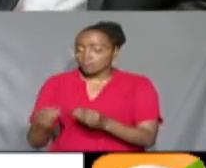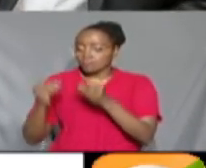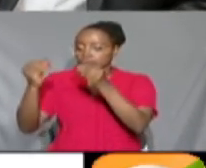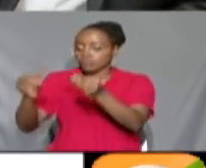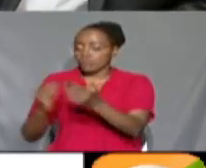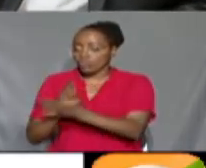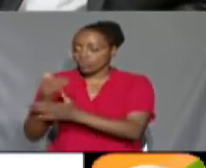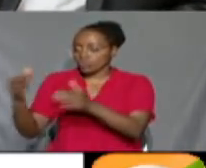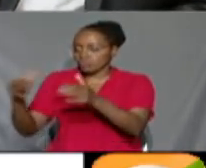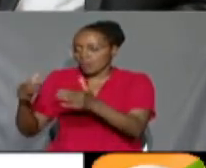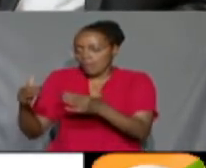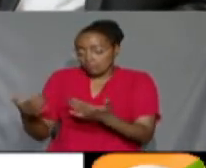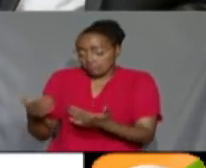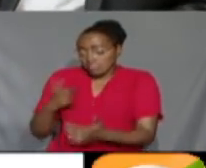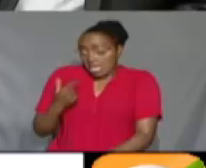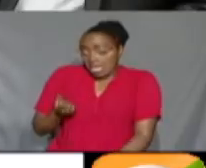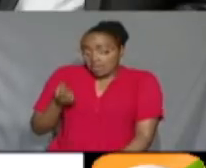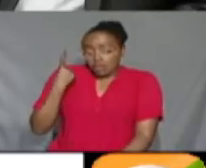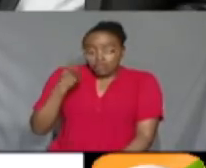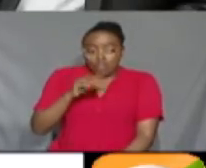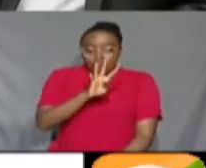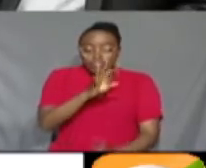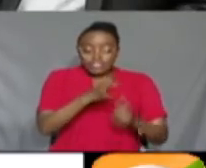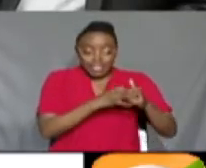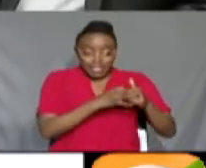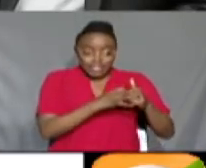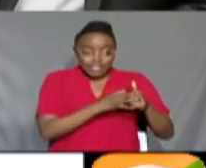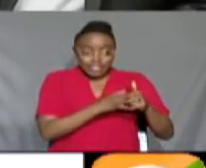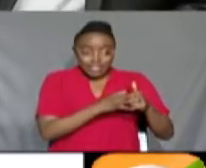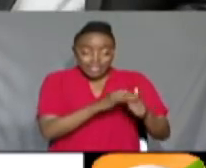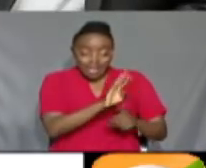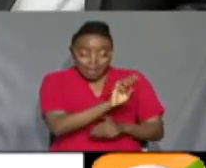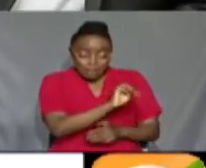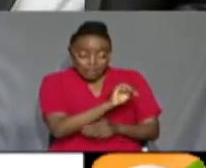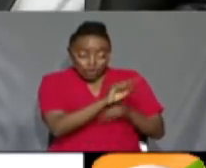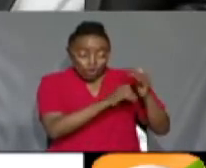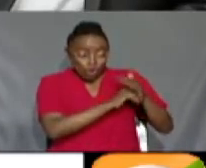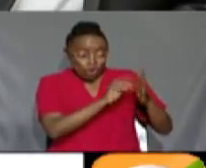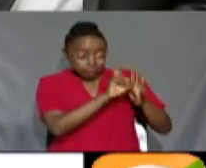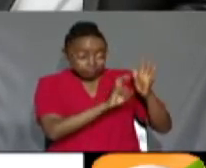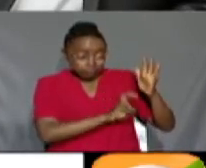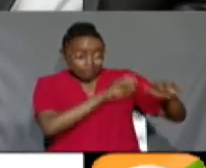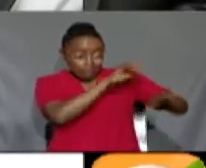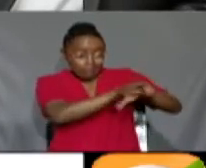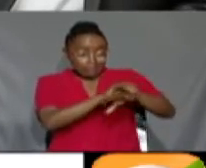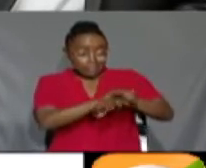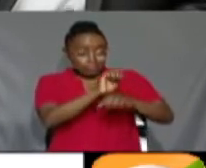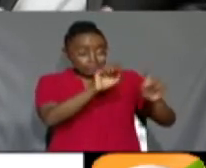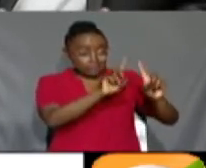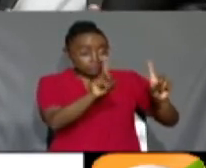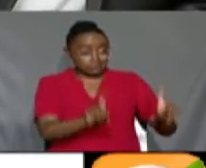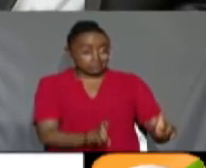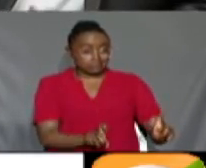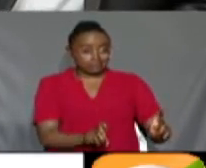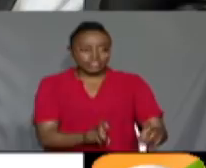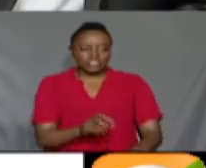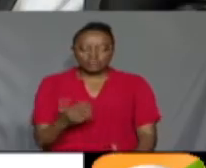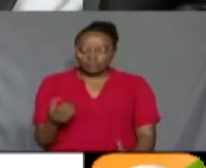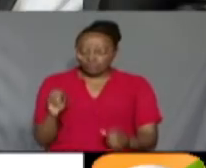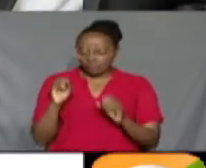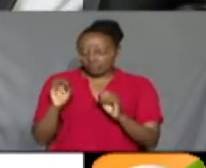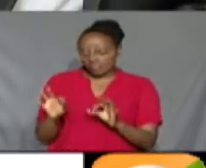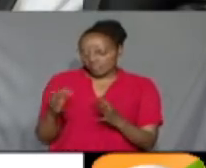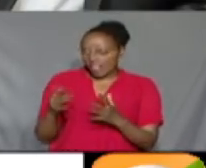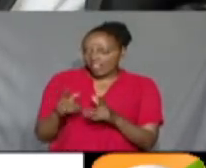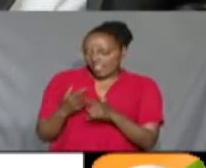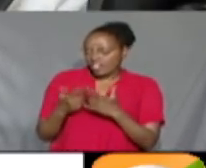force. That is how I understand. 48 million Kenyans, will they really be able to reach all of them if that's the sort of threshold you're using? No, if you're patriotic enough and you